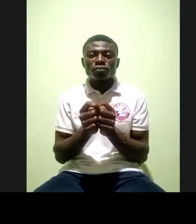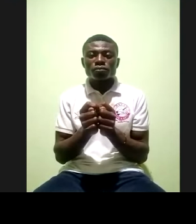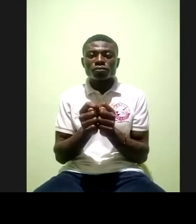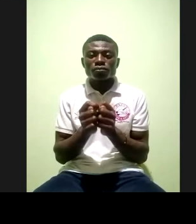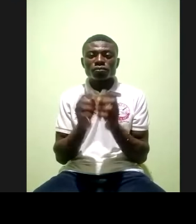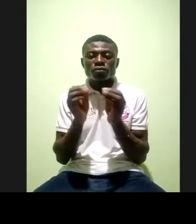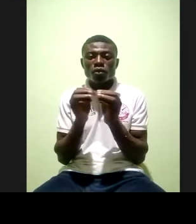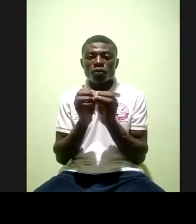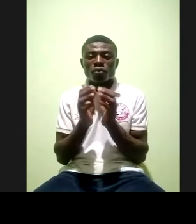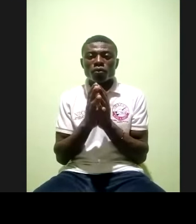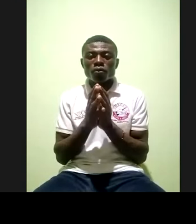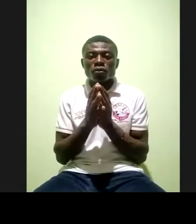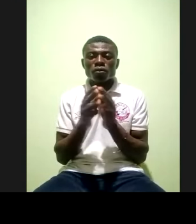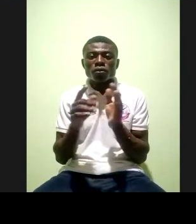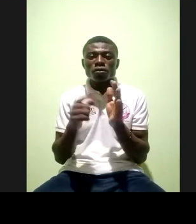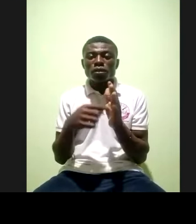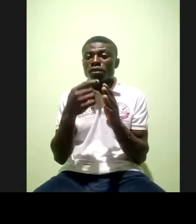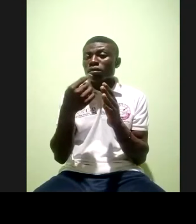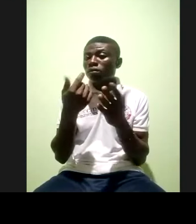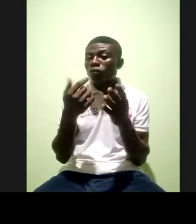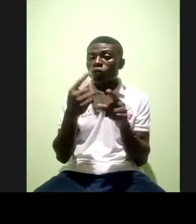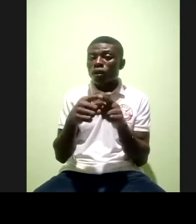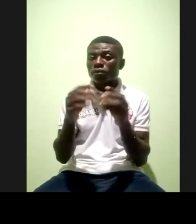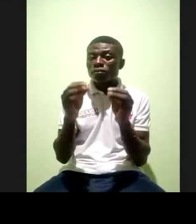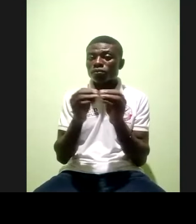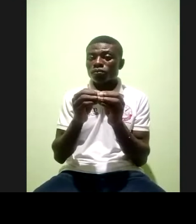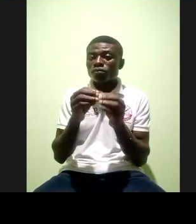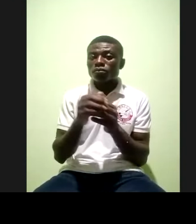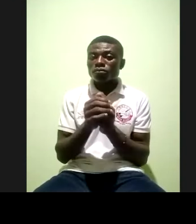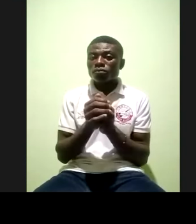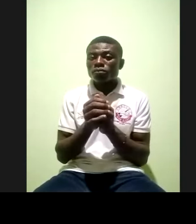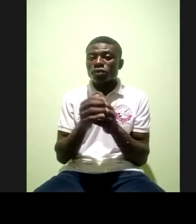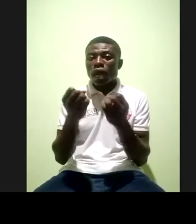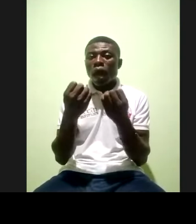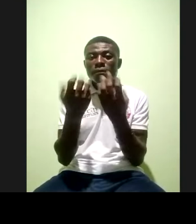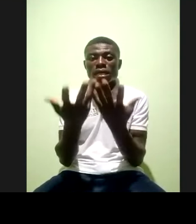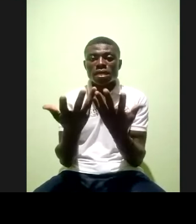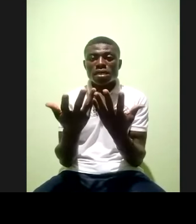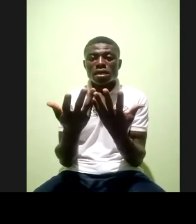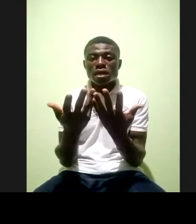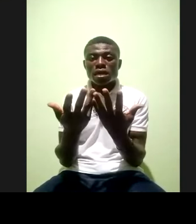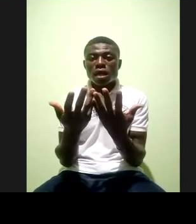more. So how many, all